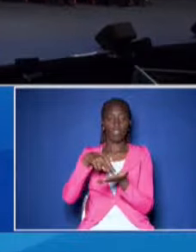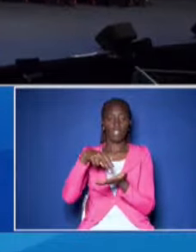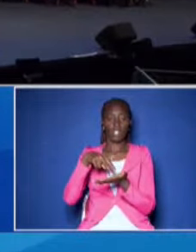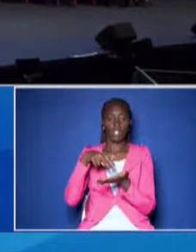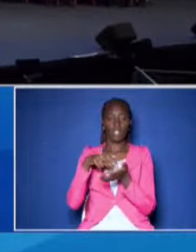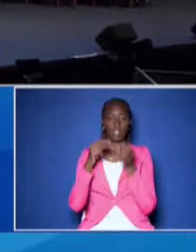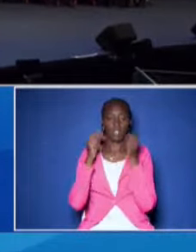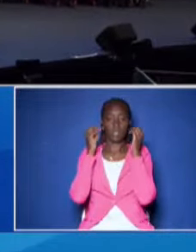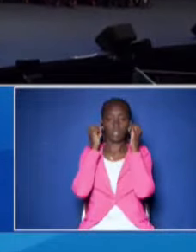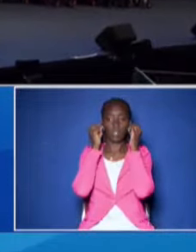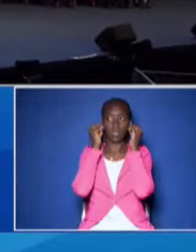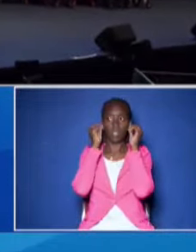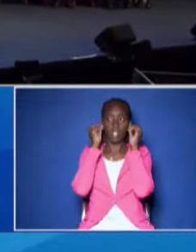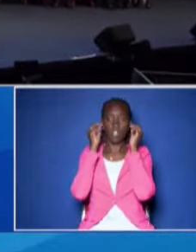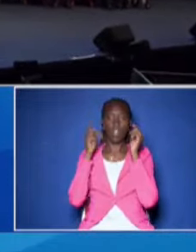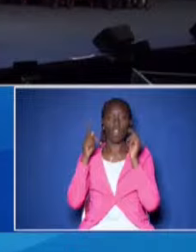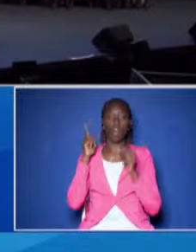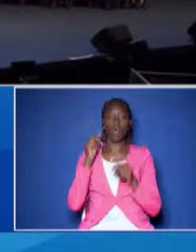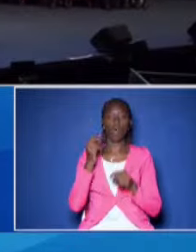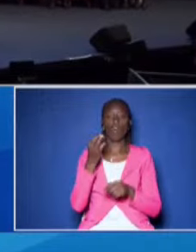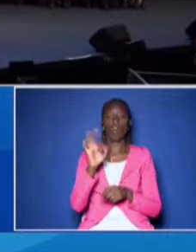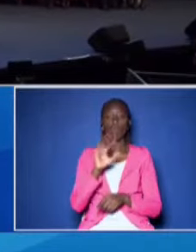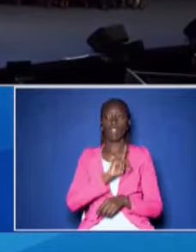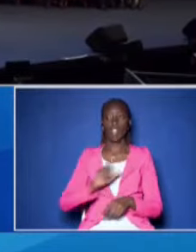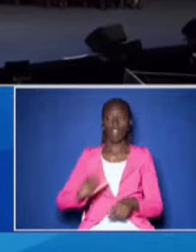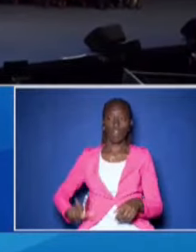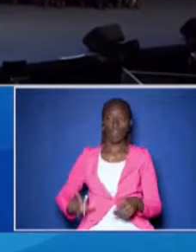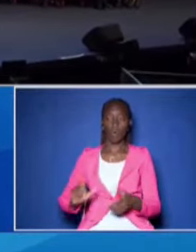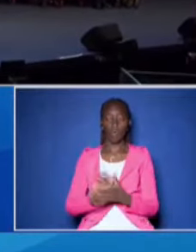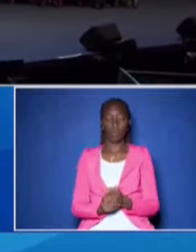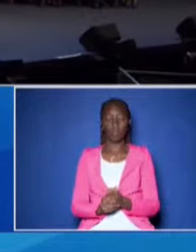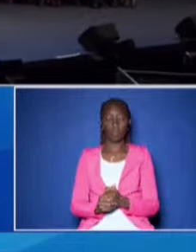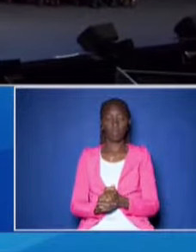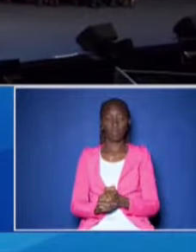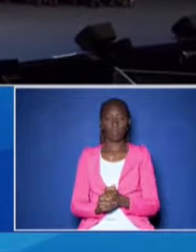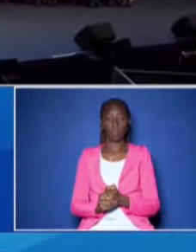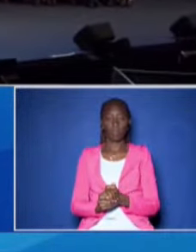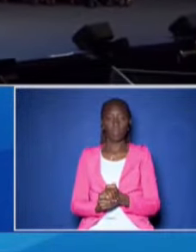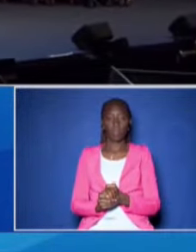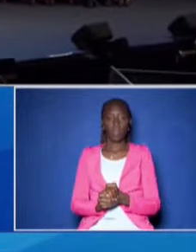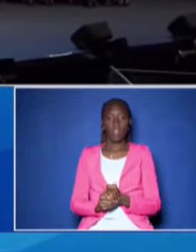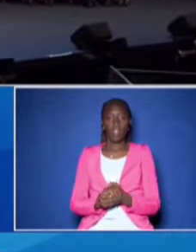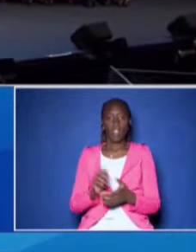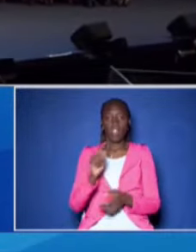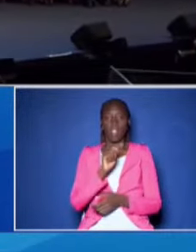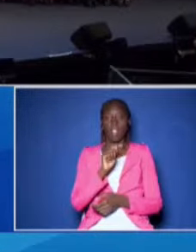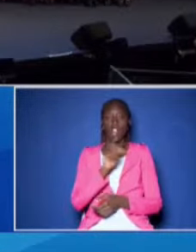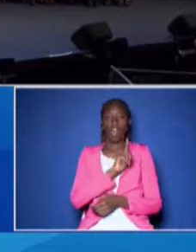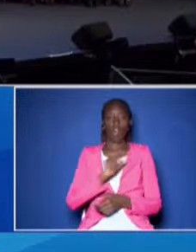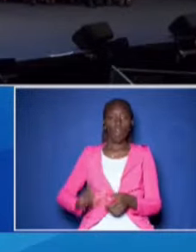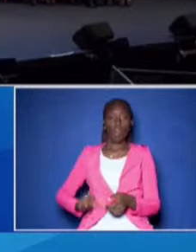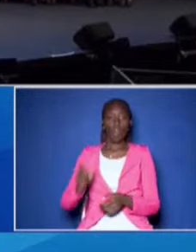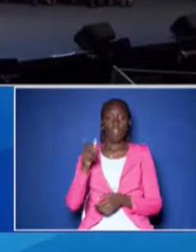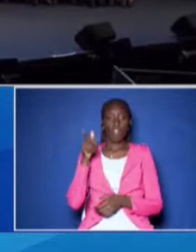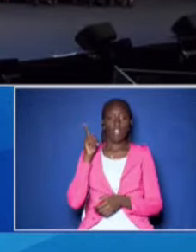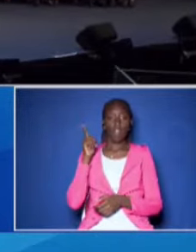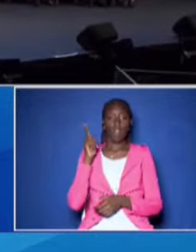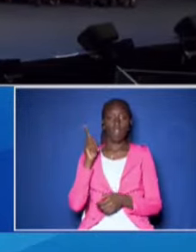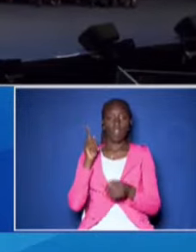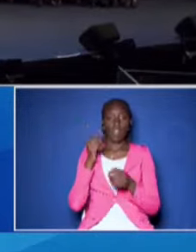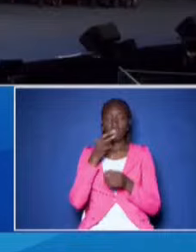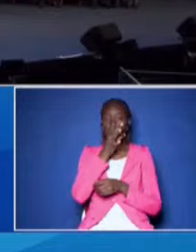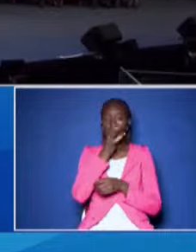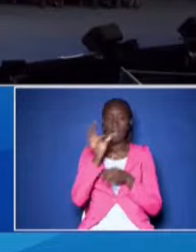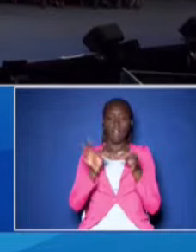verse eight the law of the Lord you still sing it again the law of the Lord is